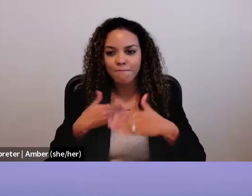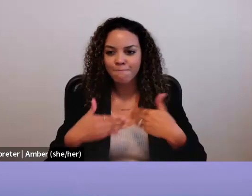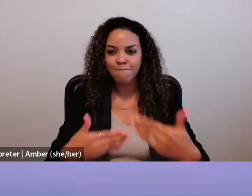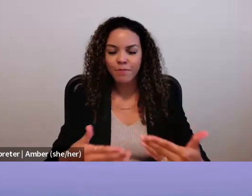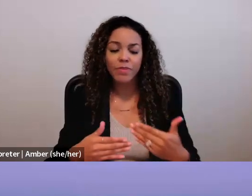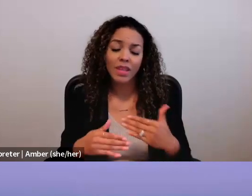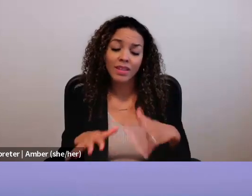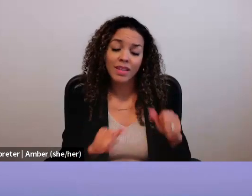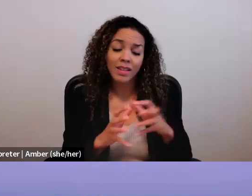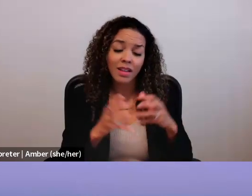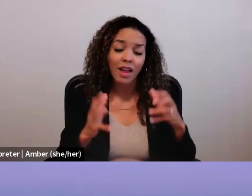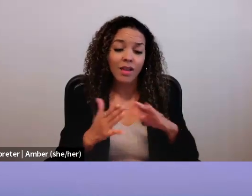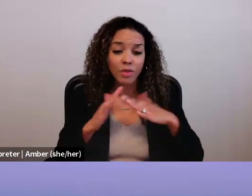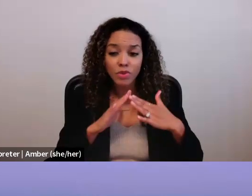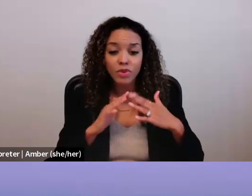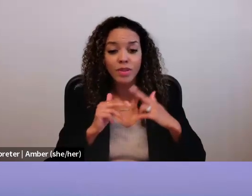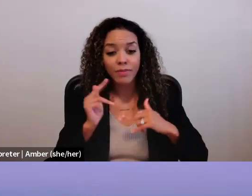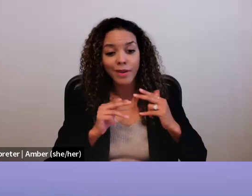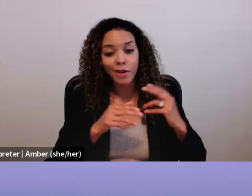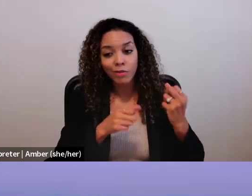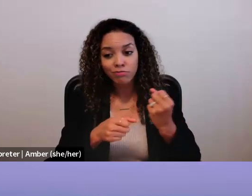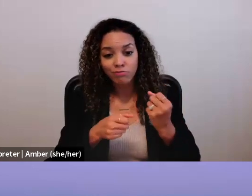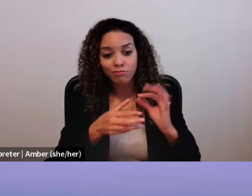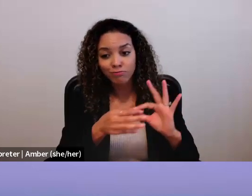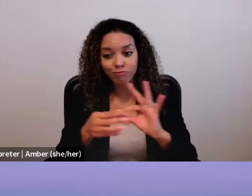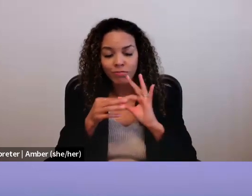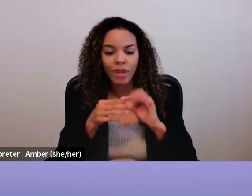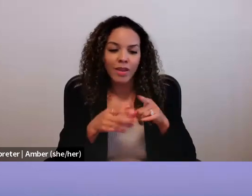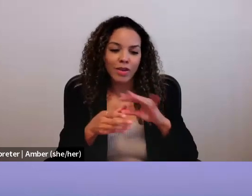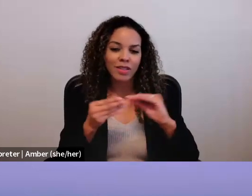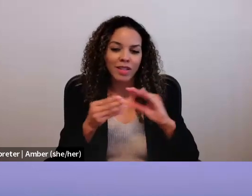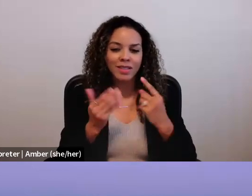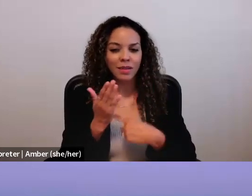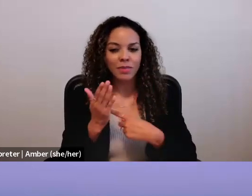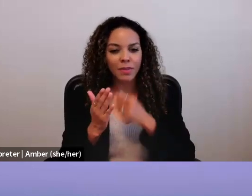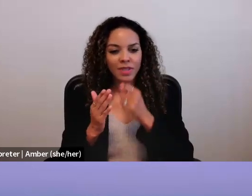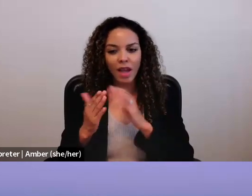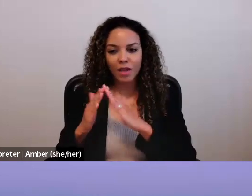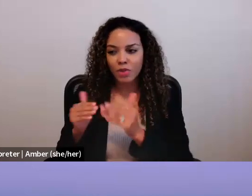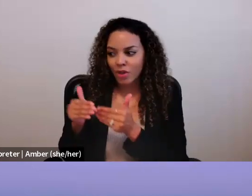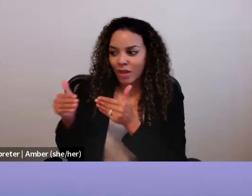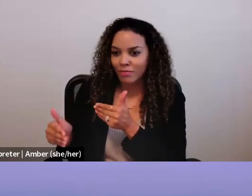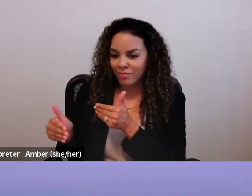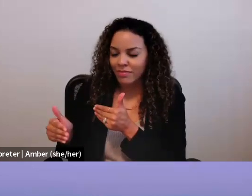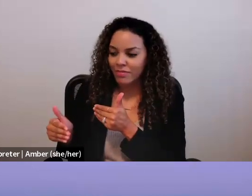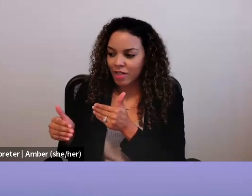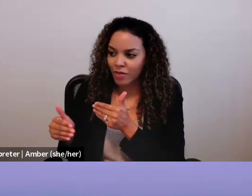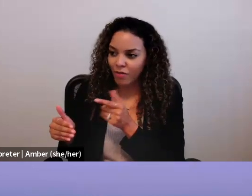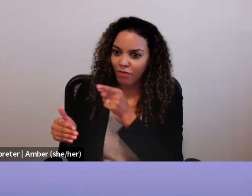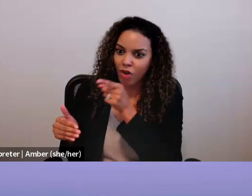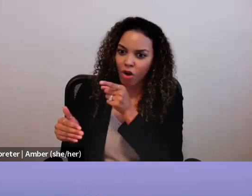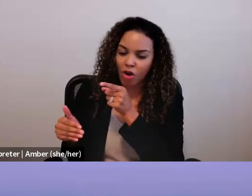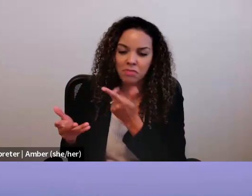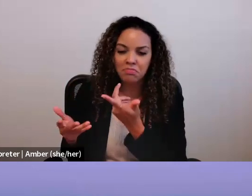of community and building communities. And like you pointed out, sometimes it's not next door to you. It could be somewhere far away. But the beauty